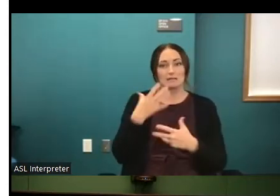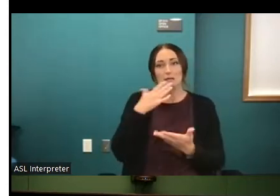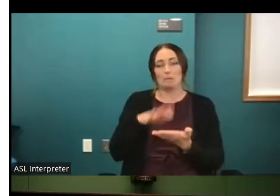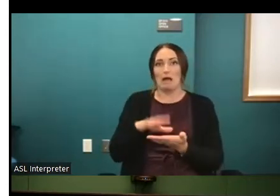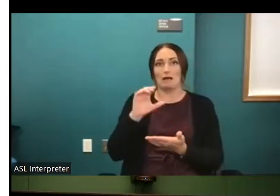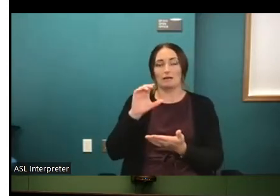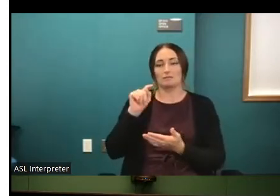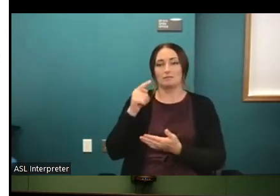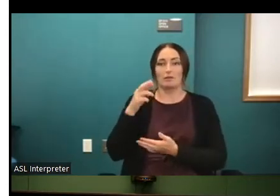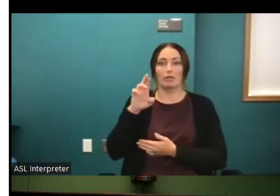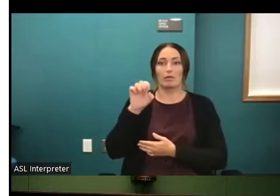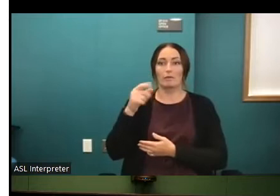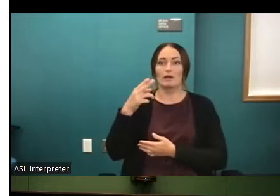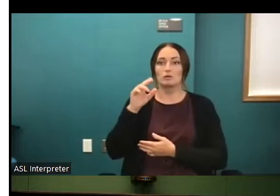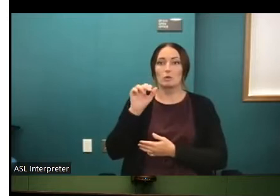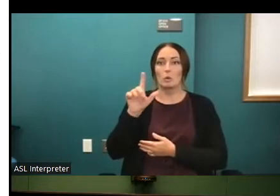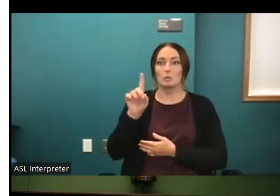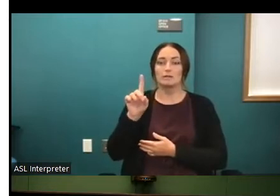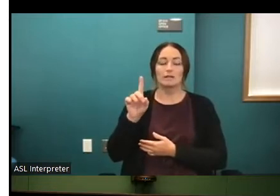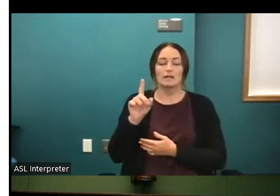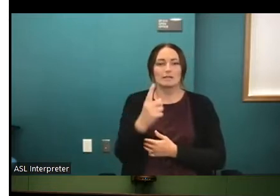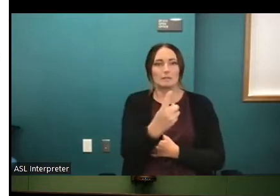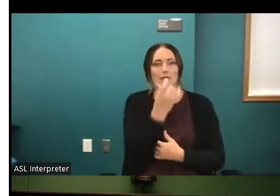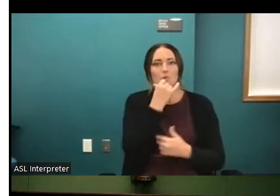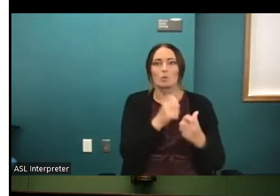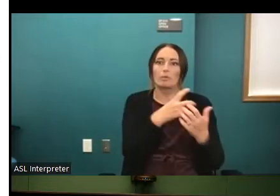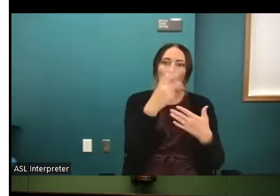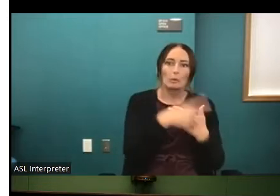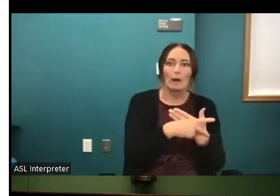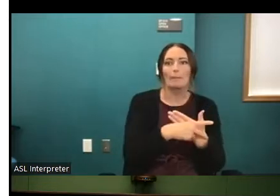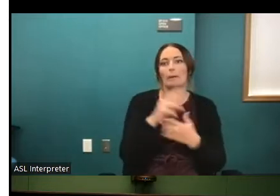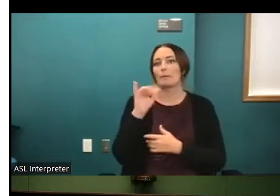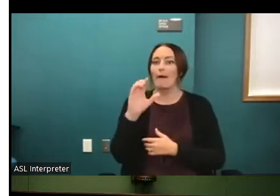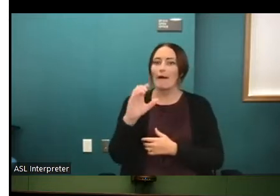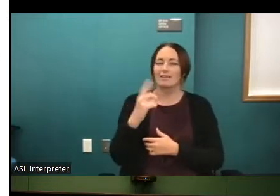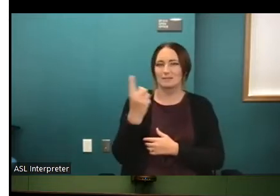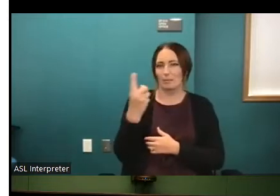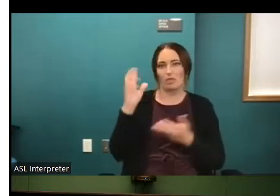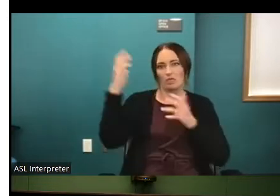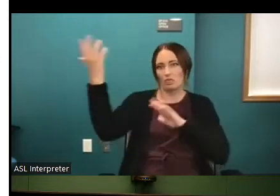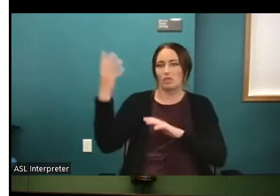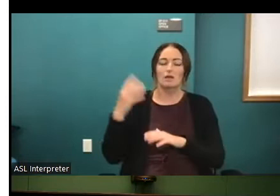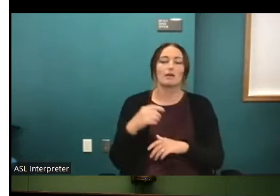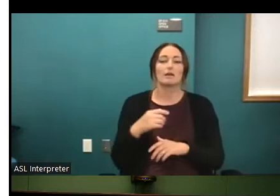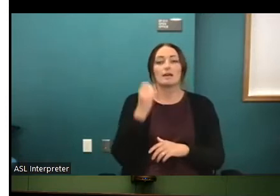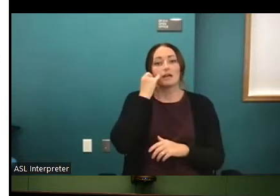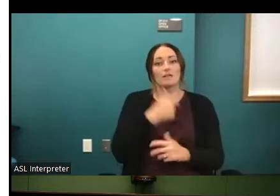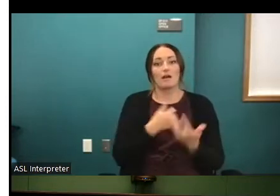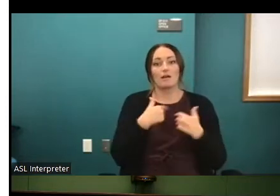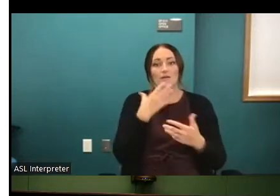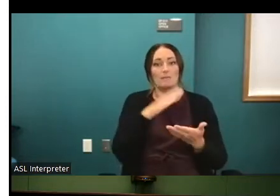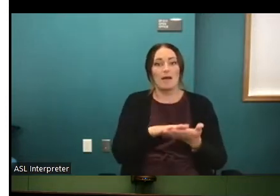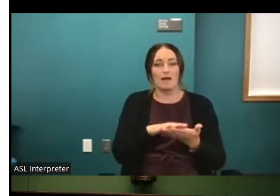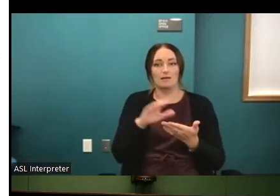uh-oh, something's wrong with programming, with the microphone, with something. If I have like relatively crummy thresholds